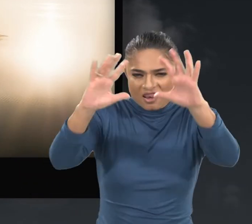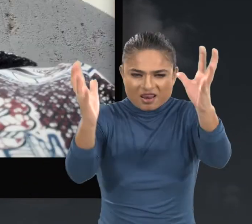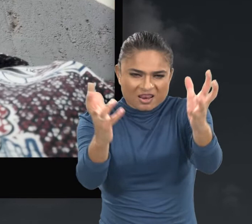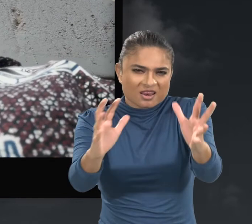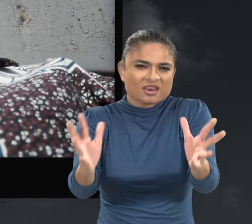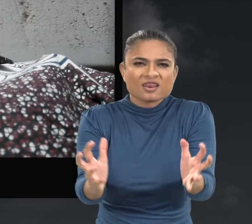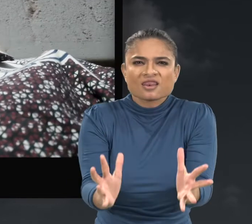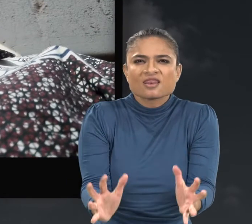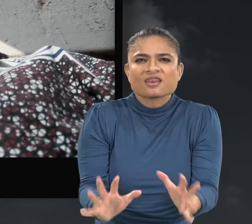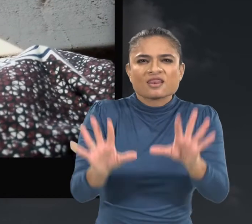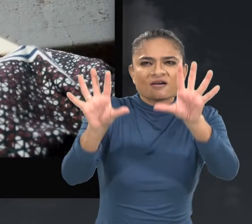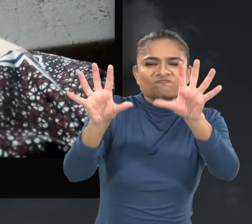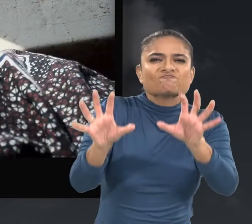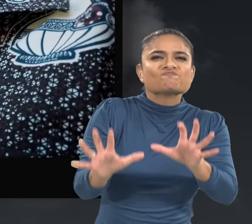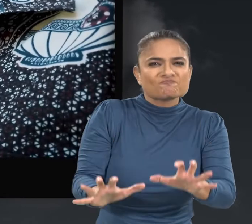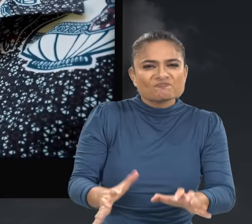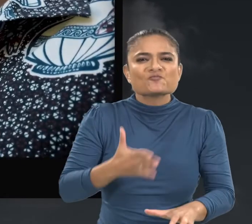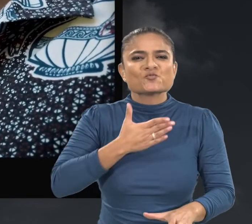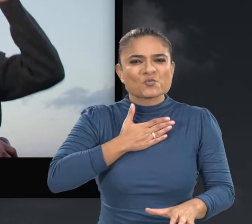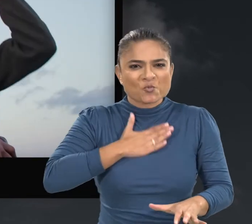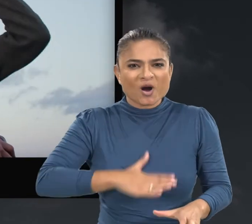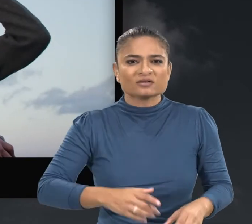I want to feel you.